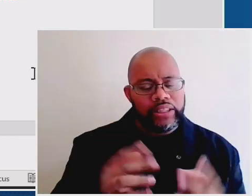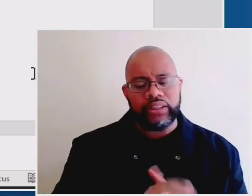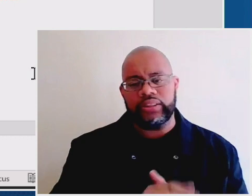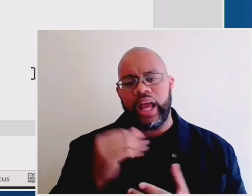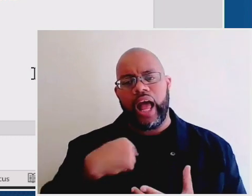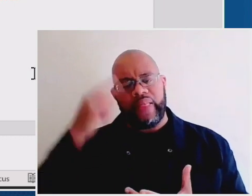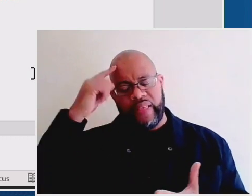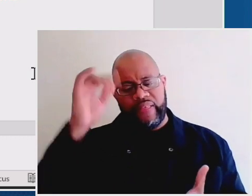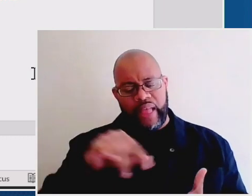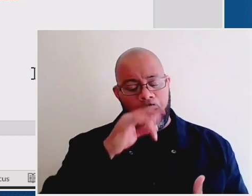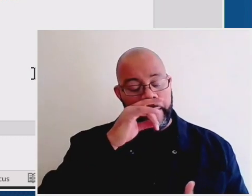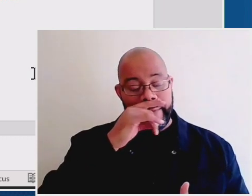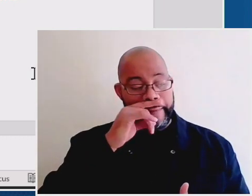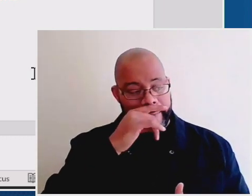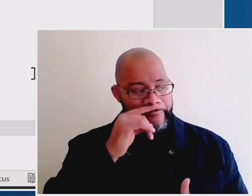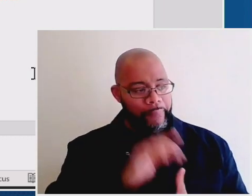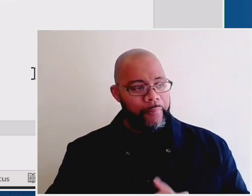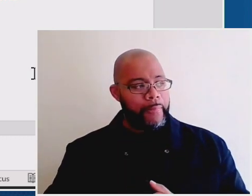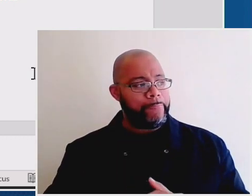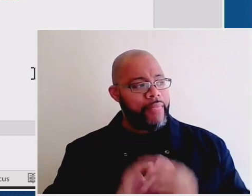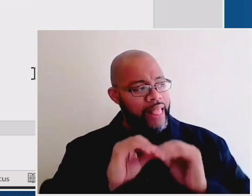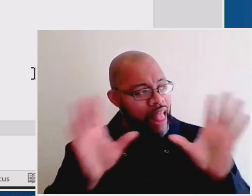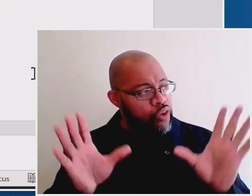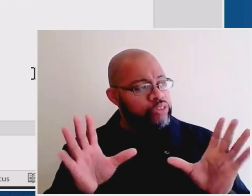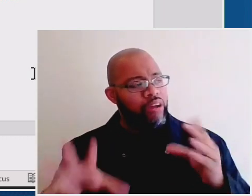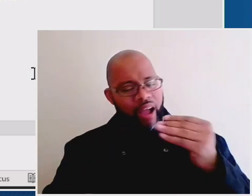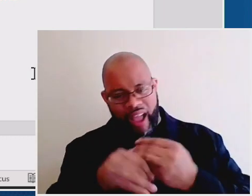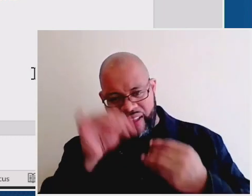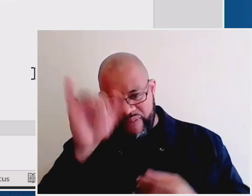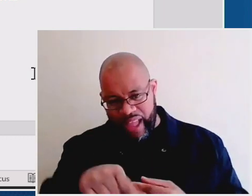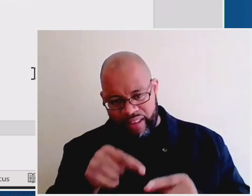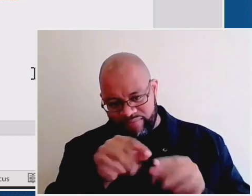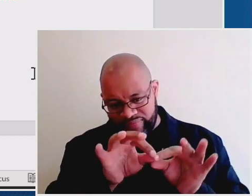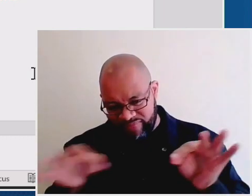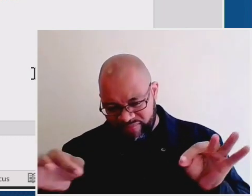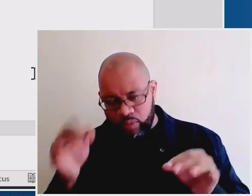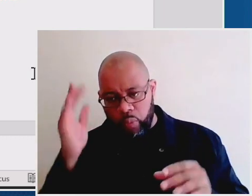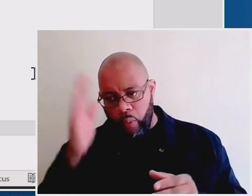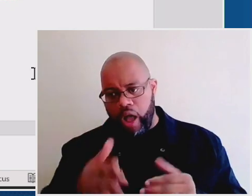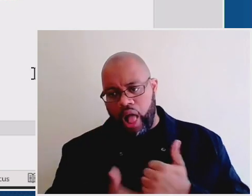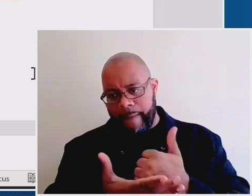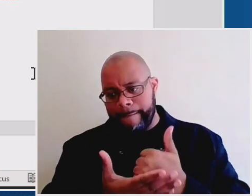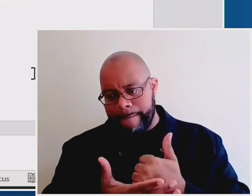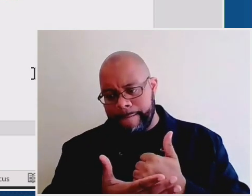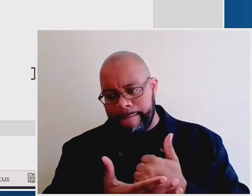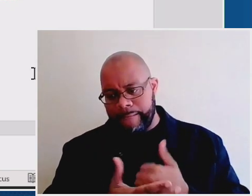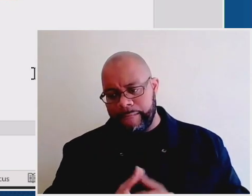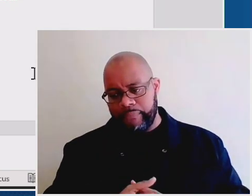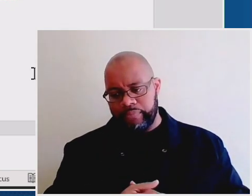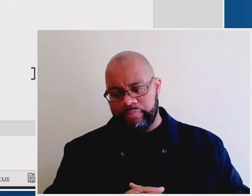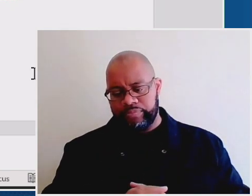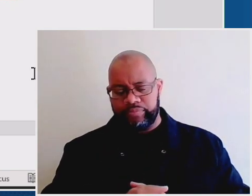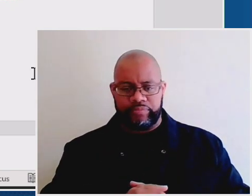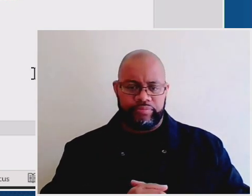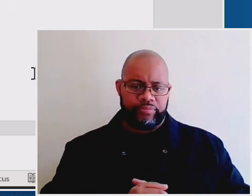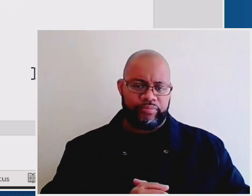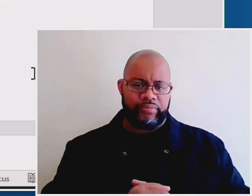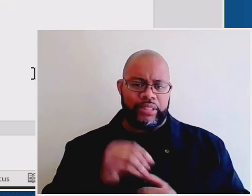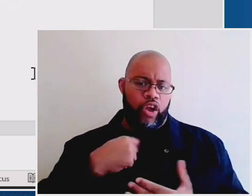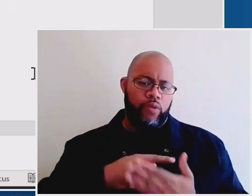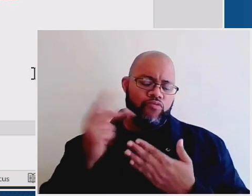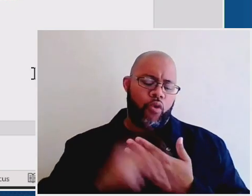that clarity and adding that in would help us in our